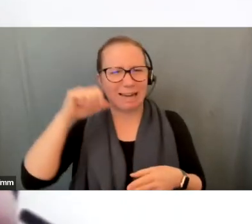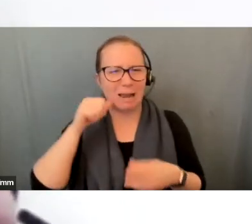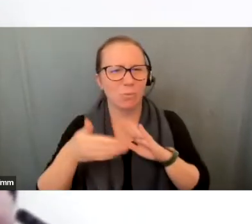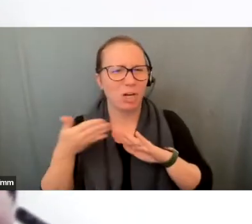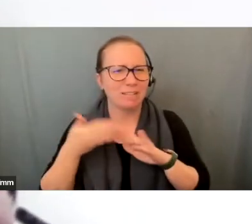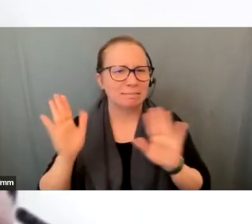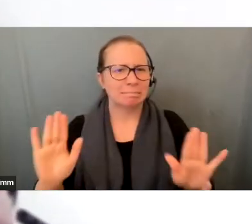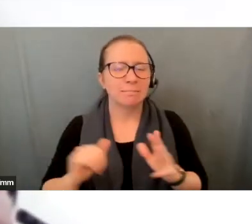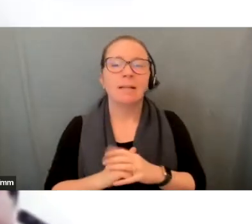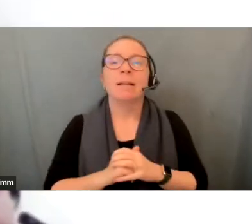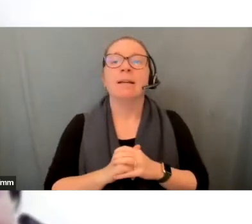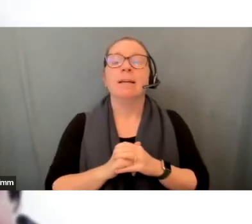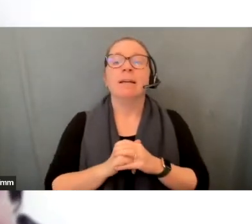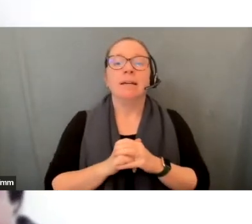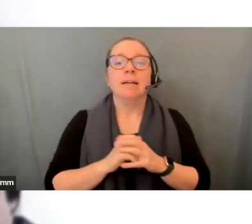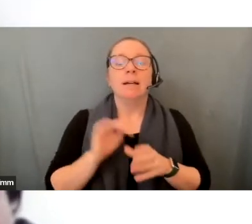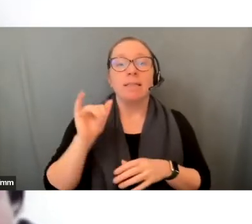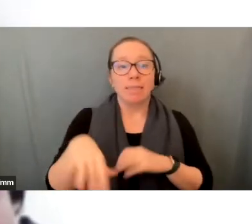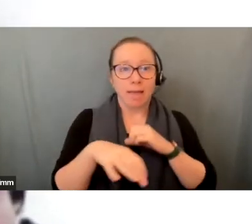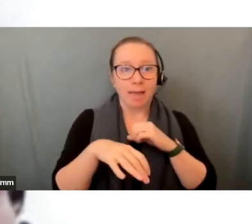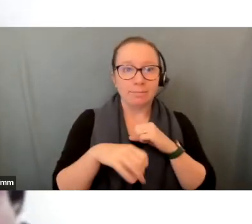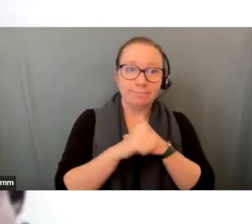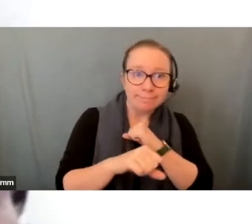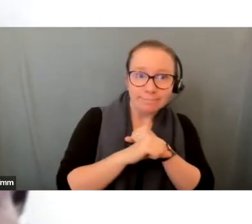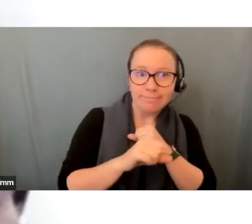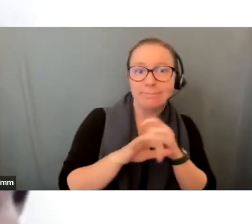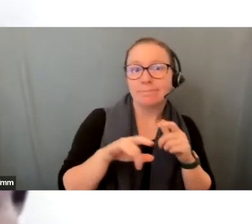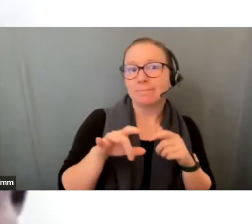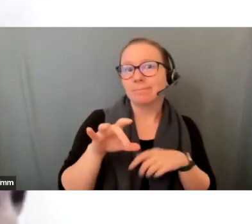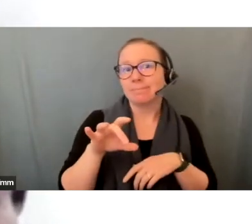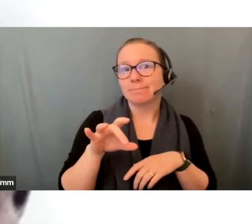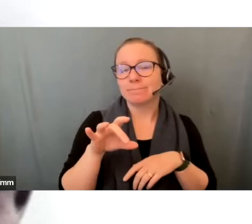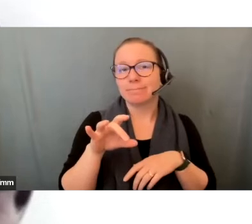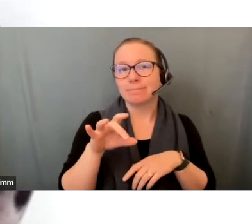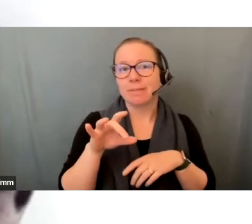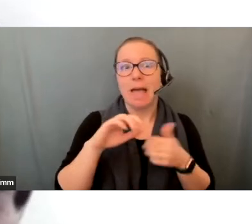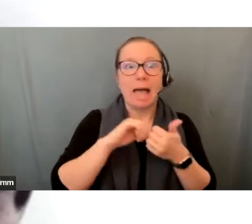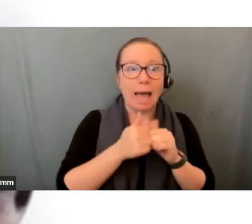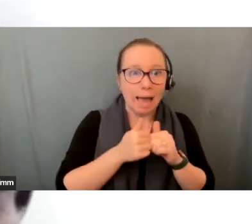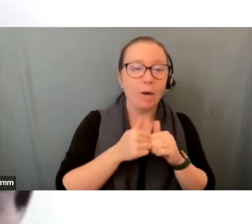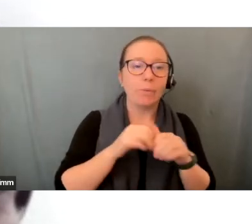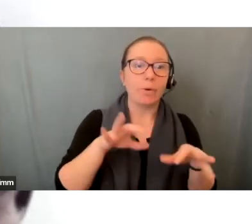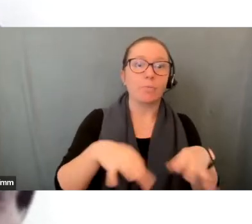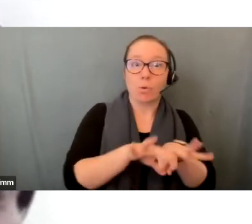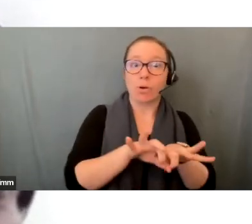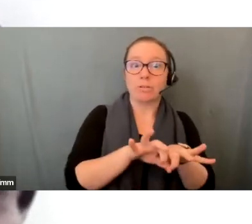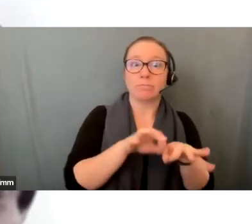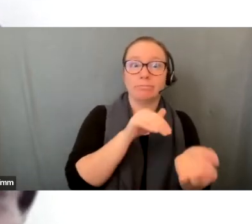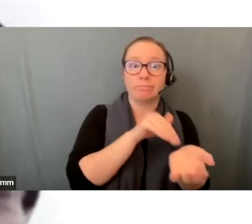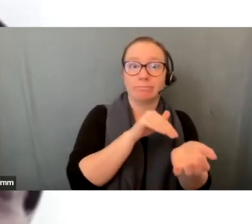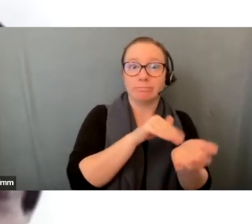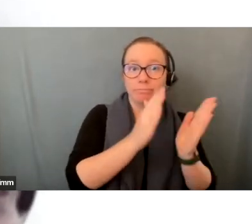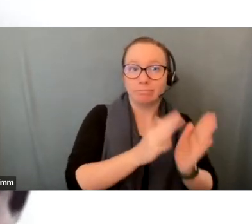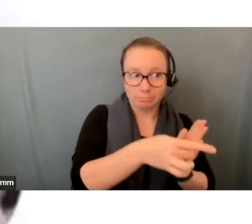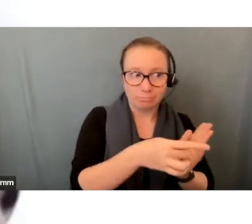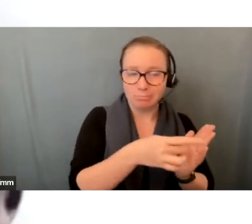but that campaign was really about how important physicians are, and when they